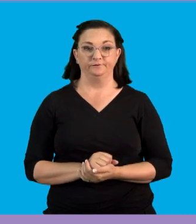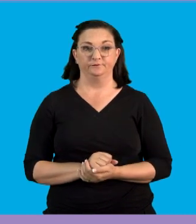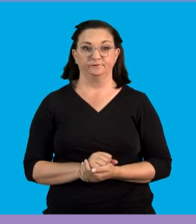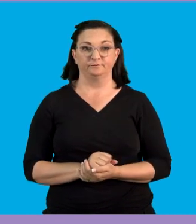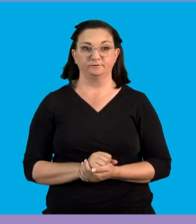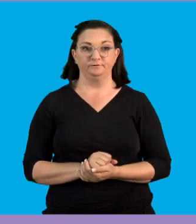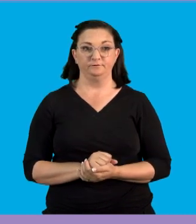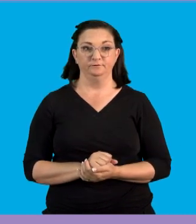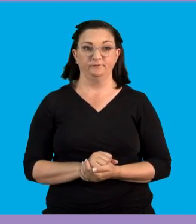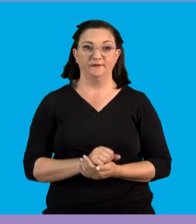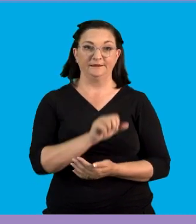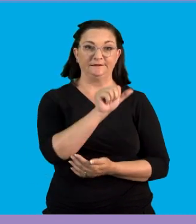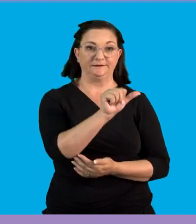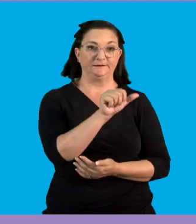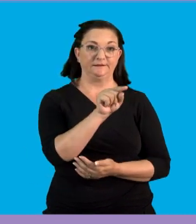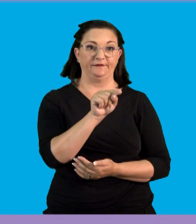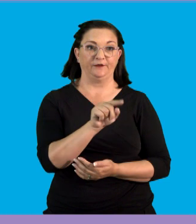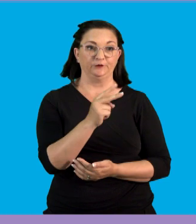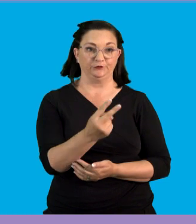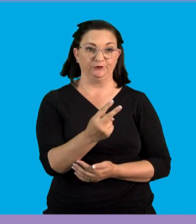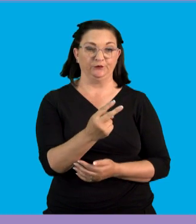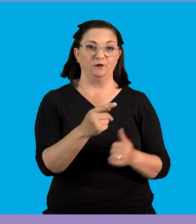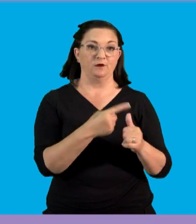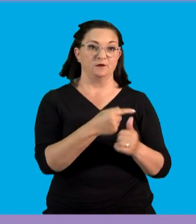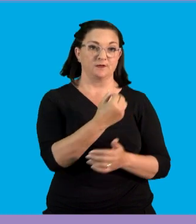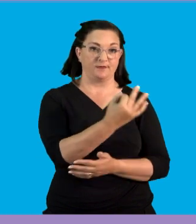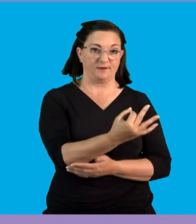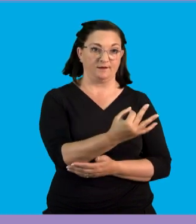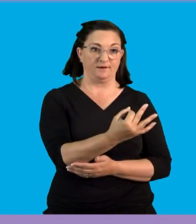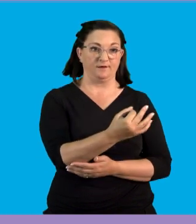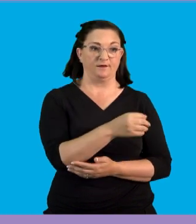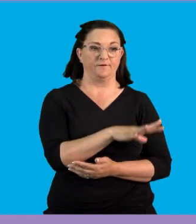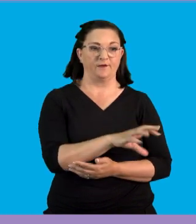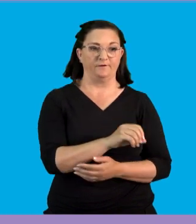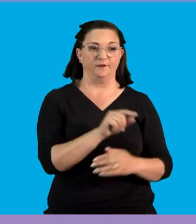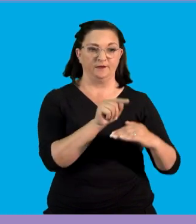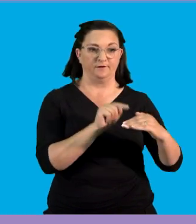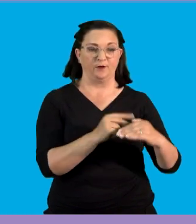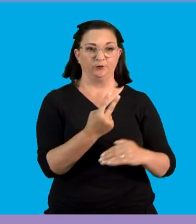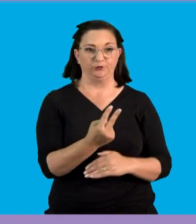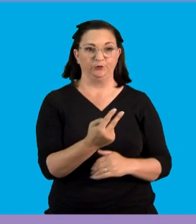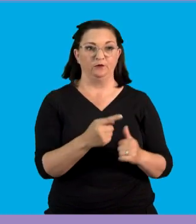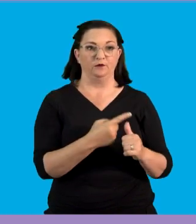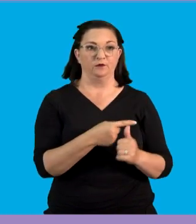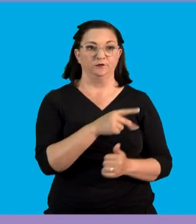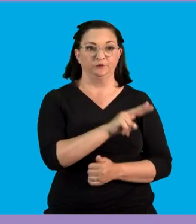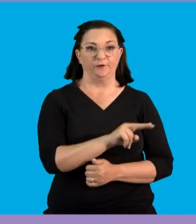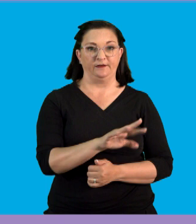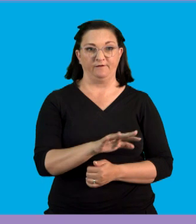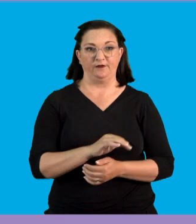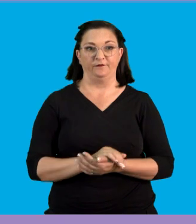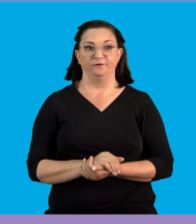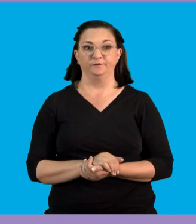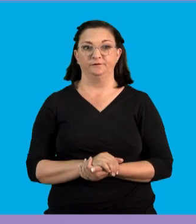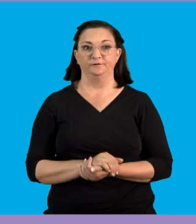2. So what is 6 divided by 2? That is 3. And what is 50 divided by 2? That is